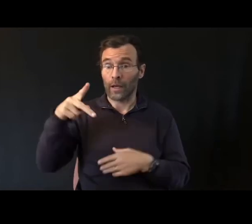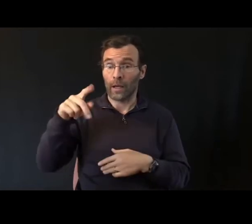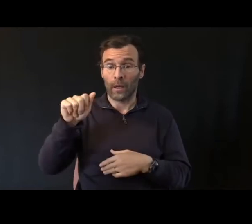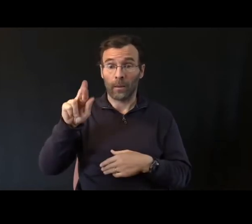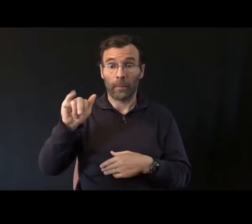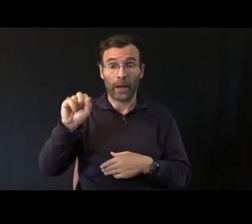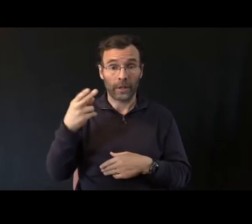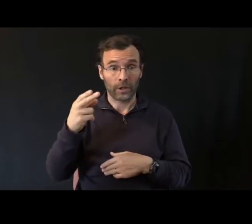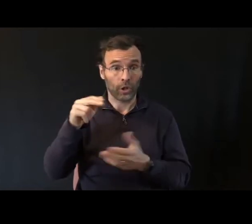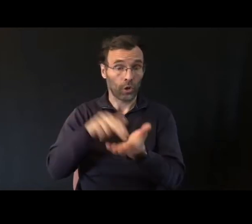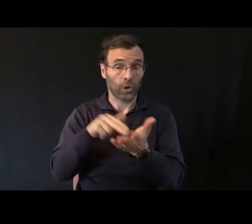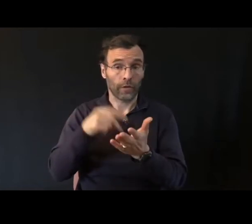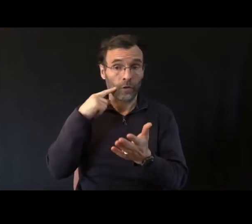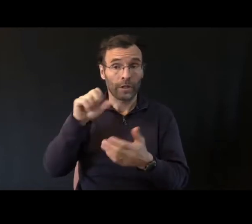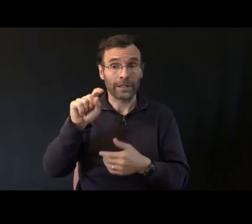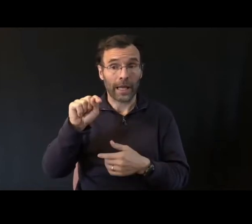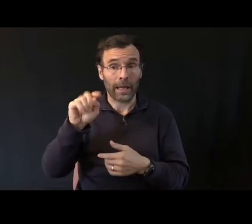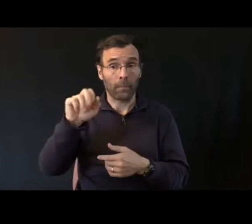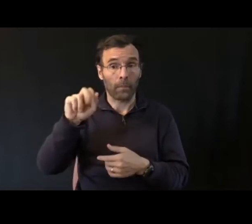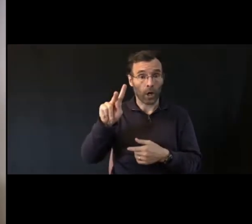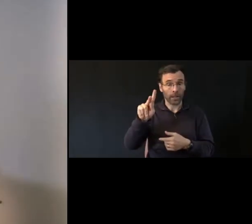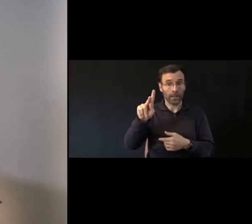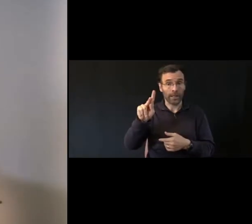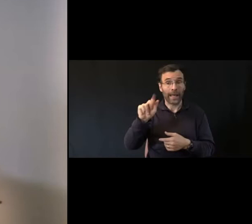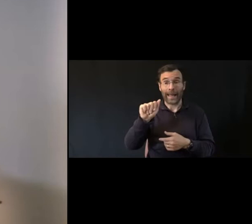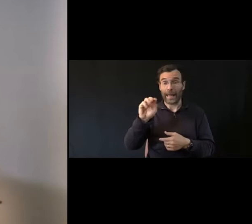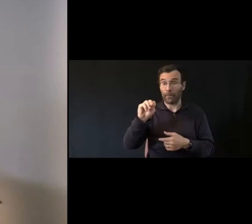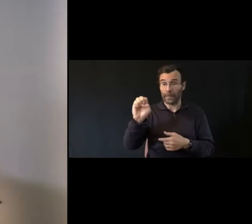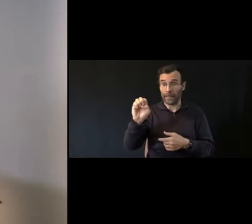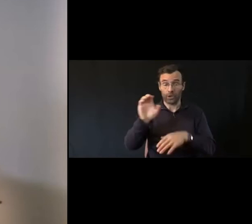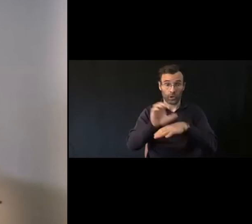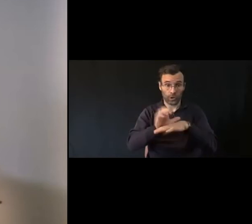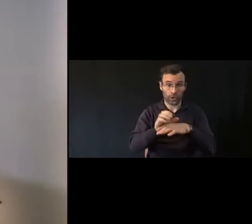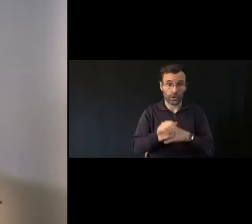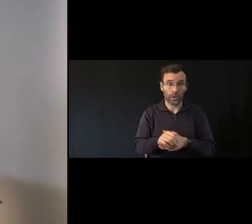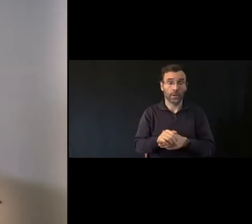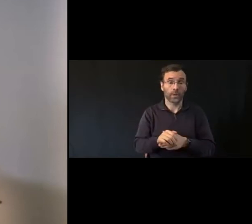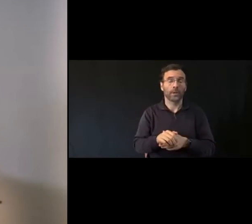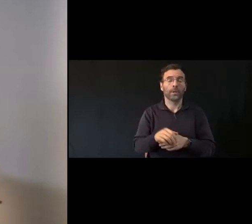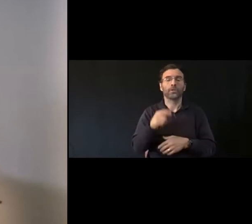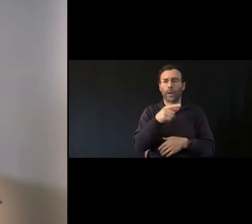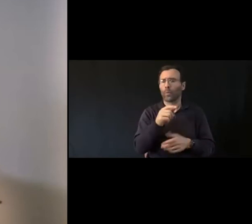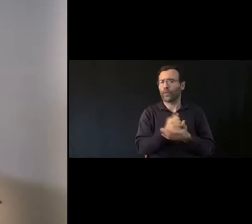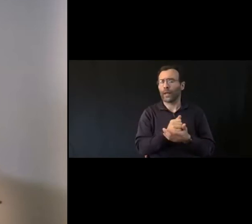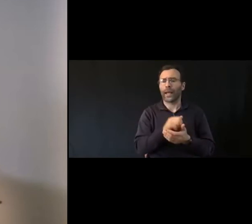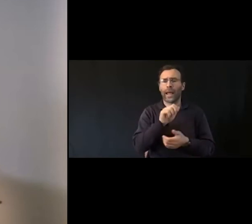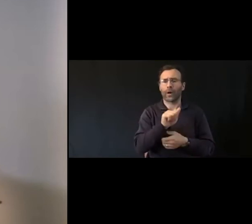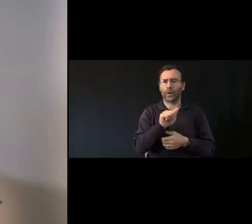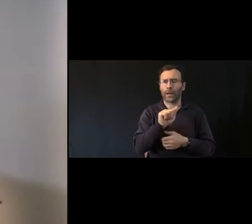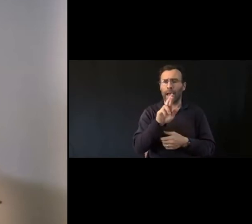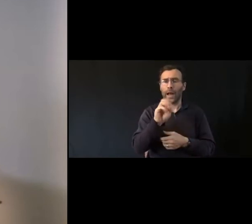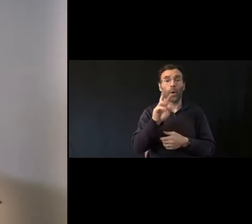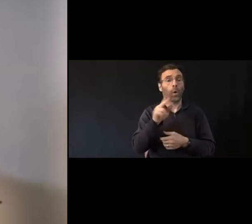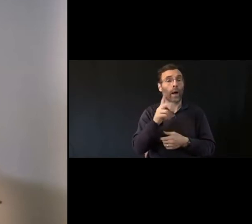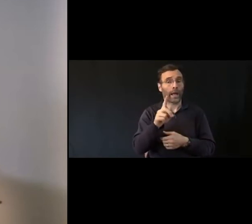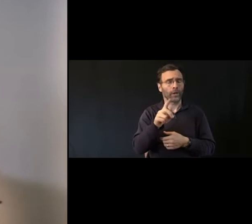Mark AME Church. I am a parish health coordinator with the Arrowhead Parish Nurse Association. And then I also